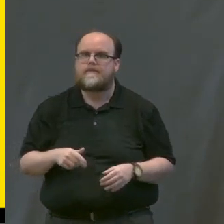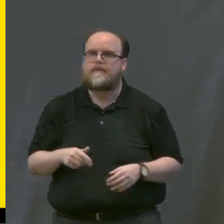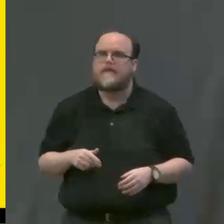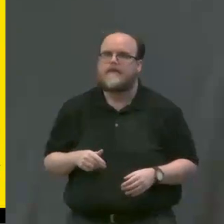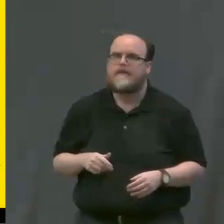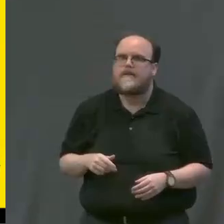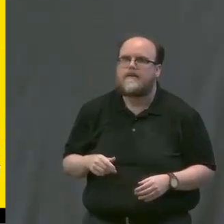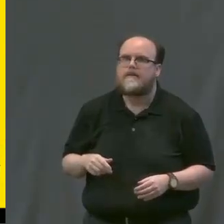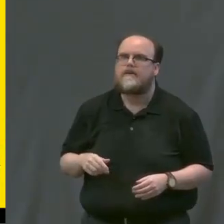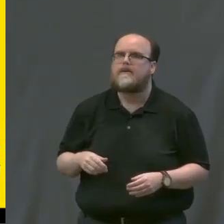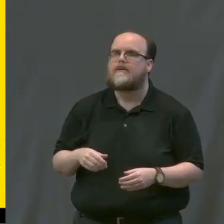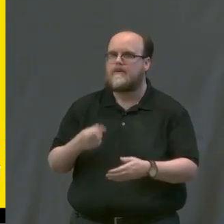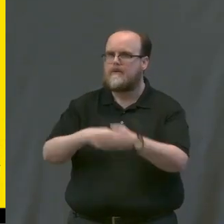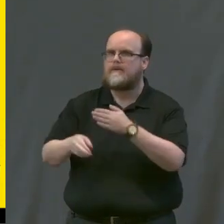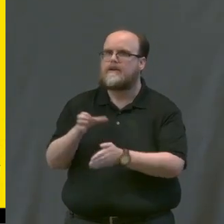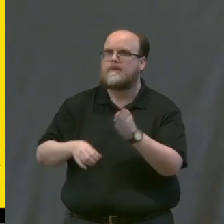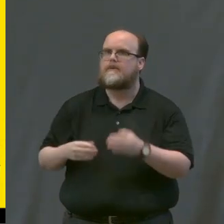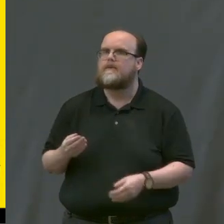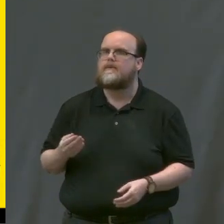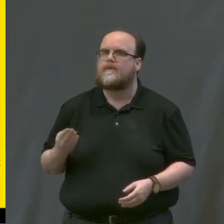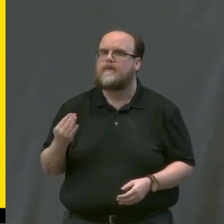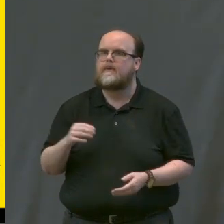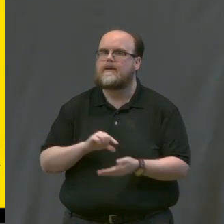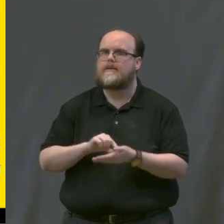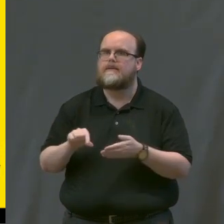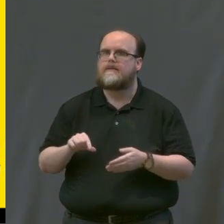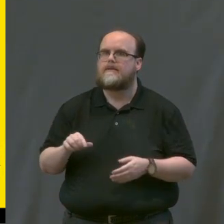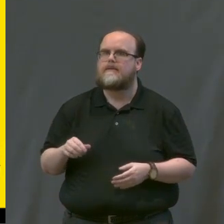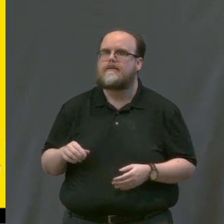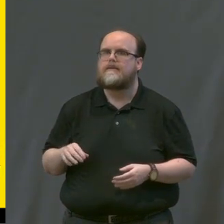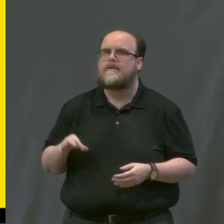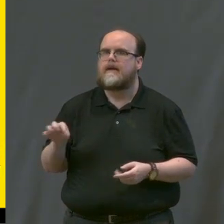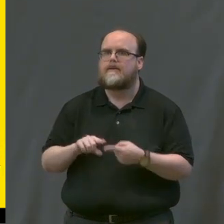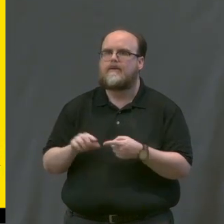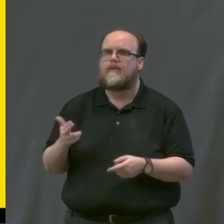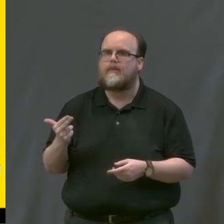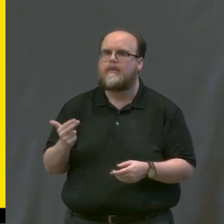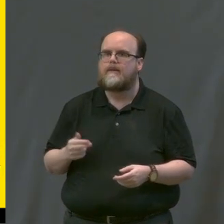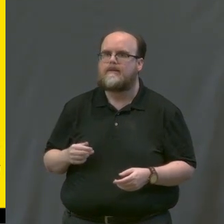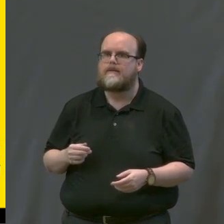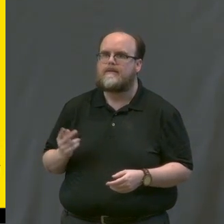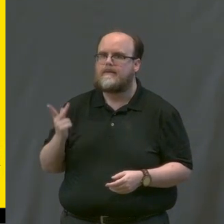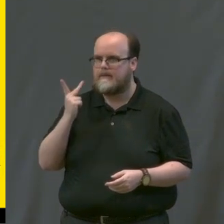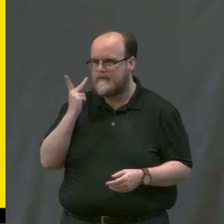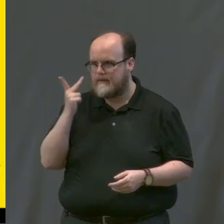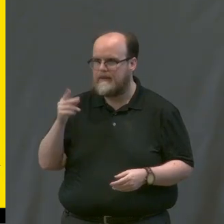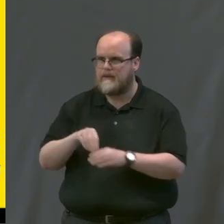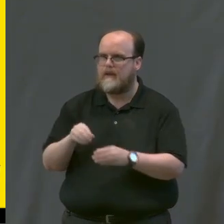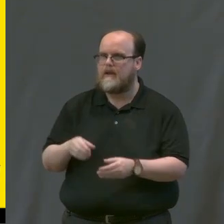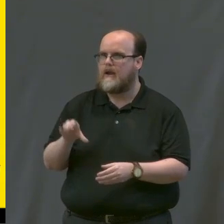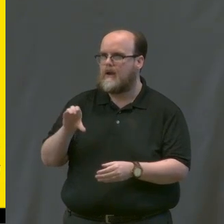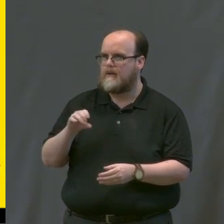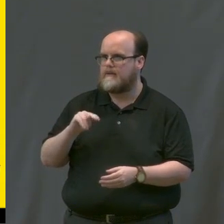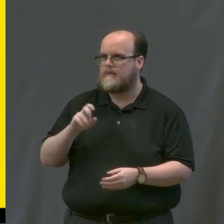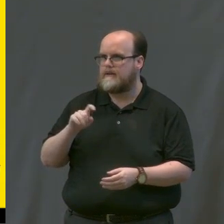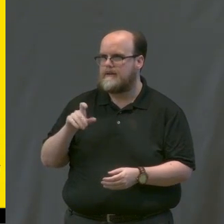being beheaded. Let's look at Revelation 14:13 within the context of the previous verses.